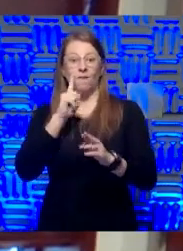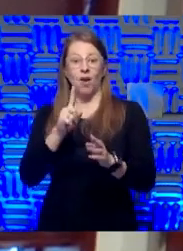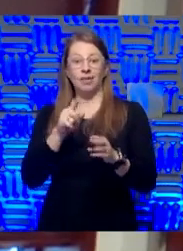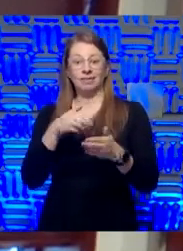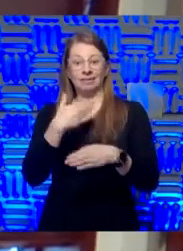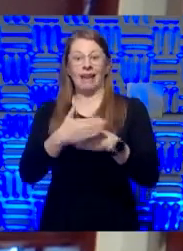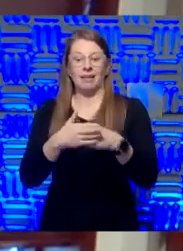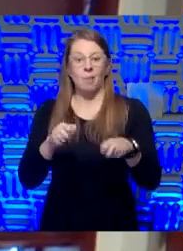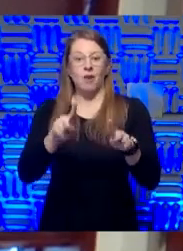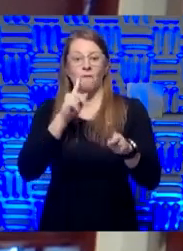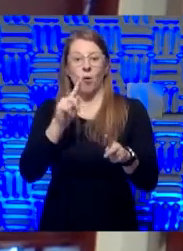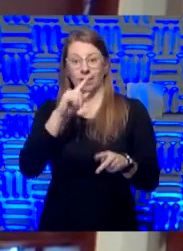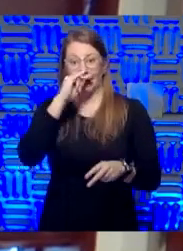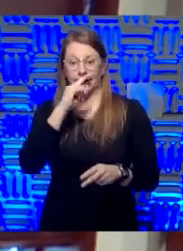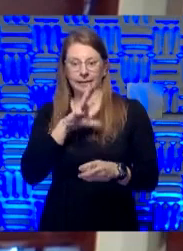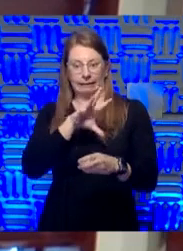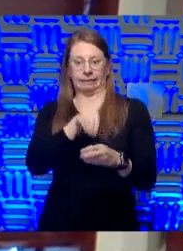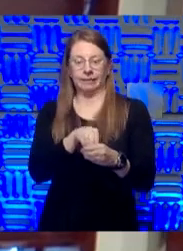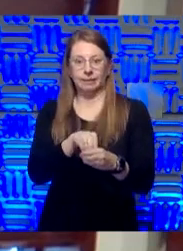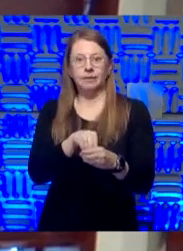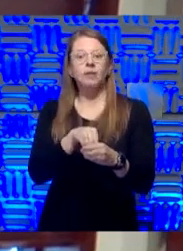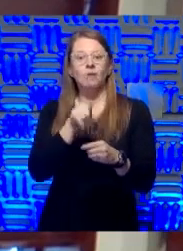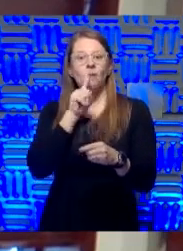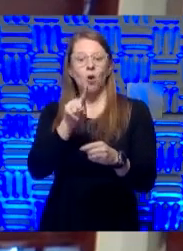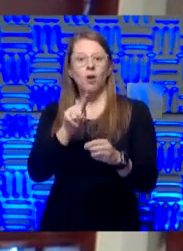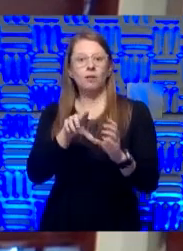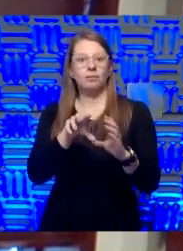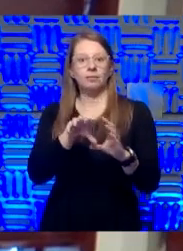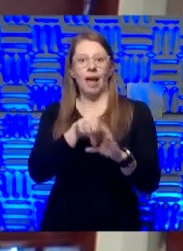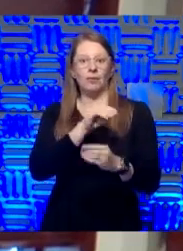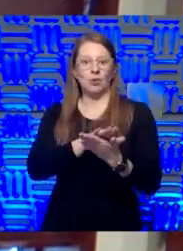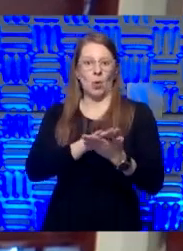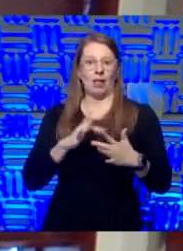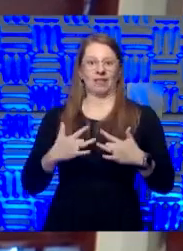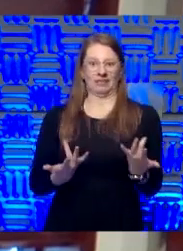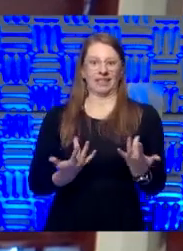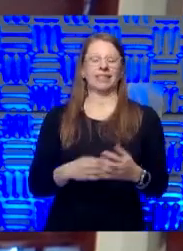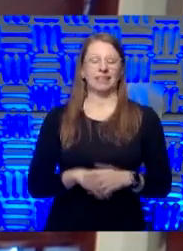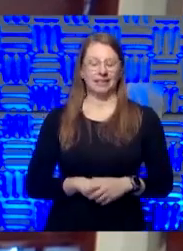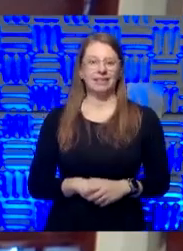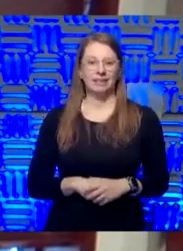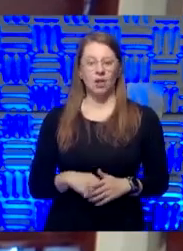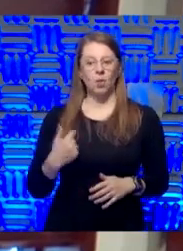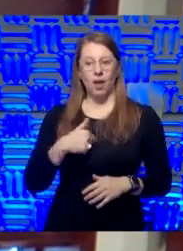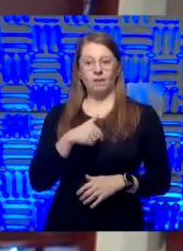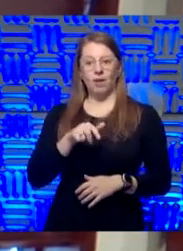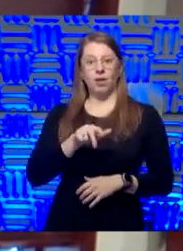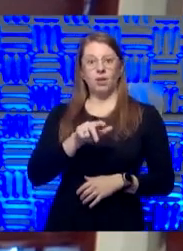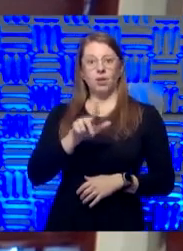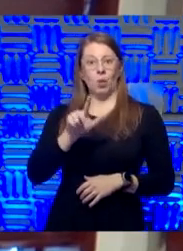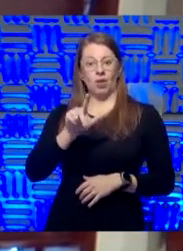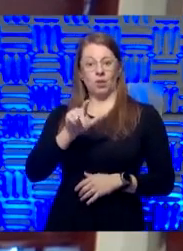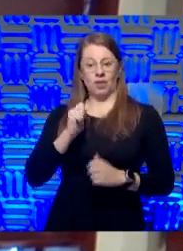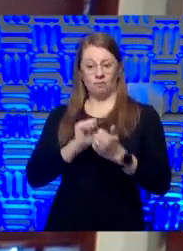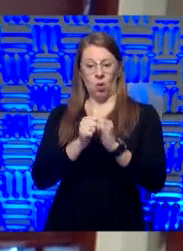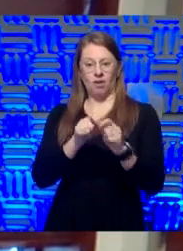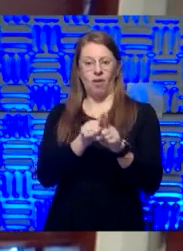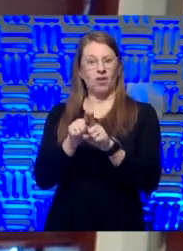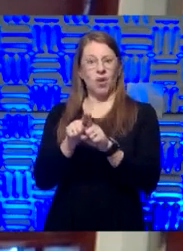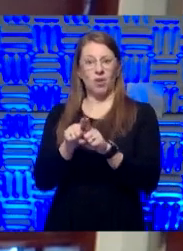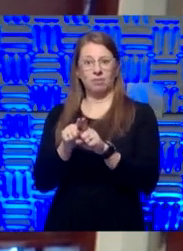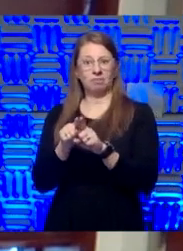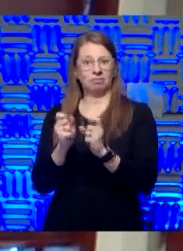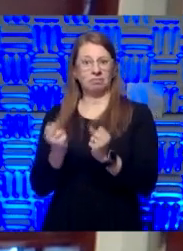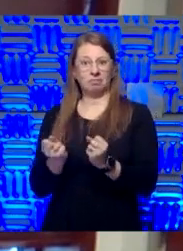kids to be involved in interscholastic activities. And while we have 23 sports, we also have another dozen